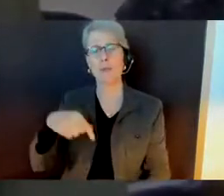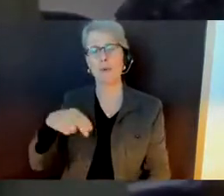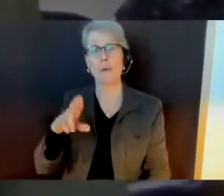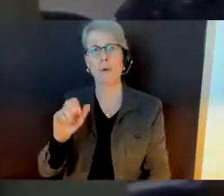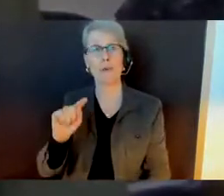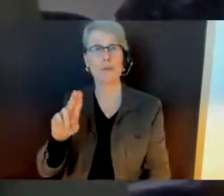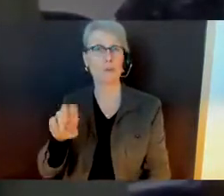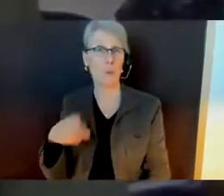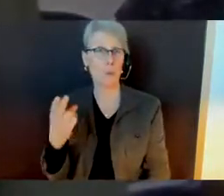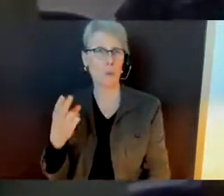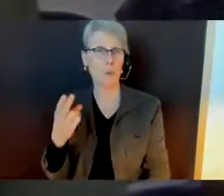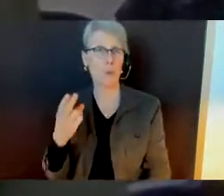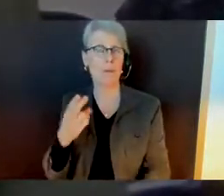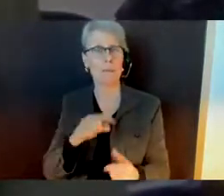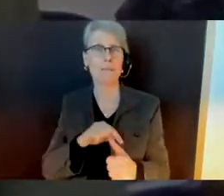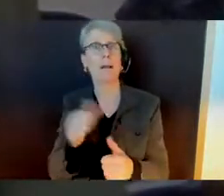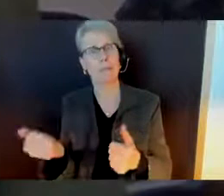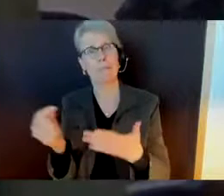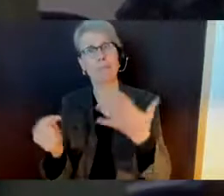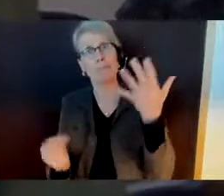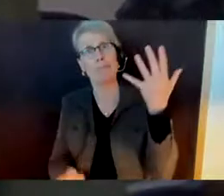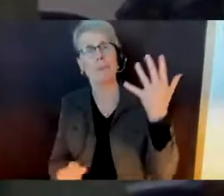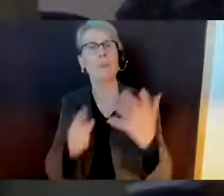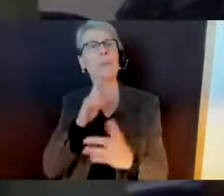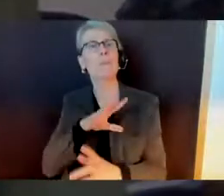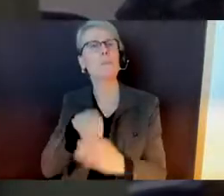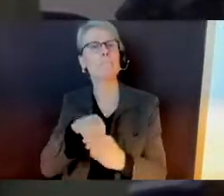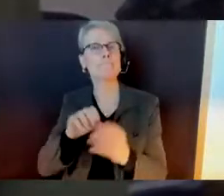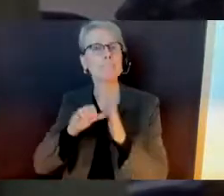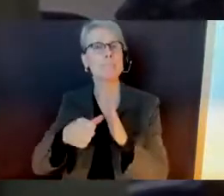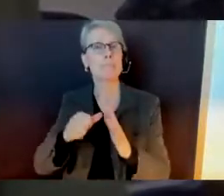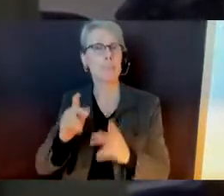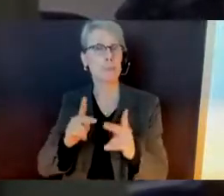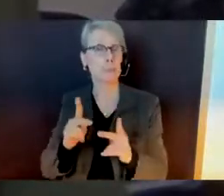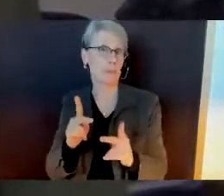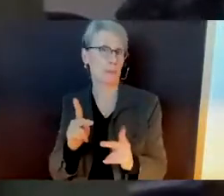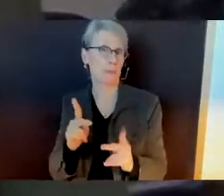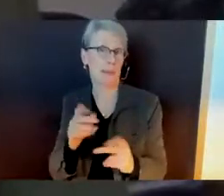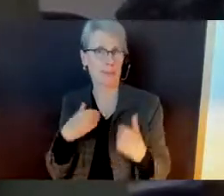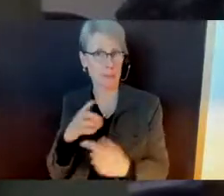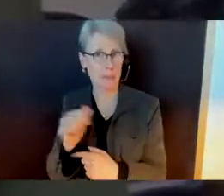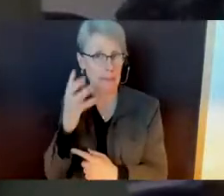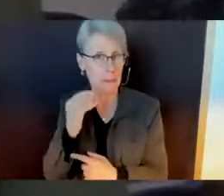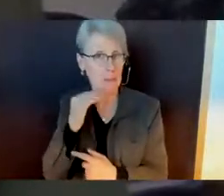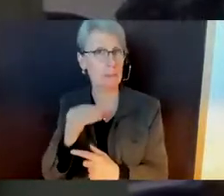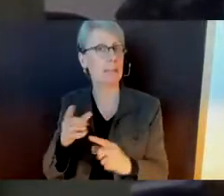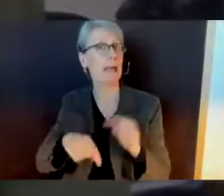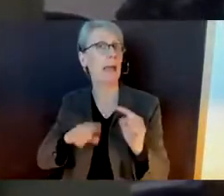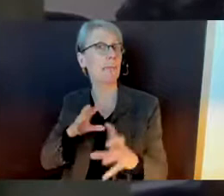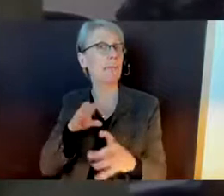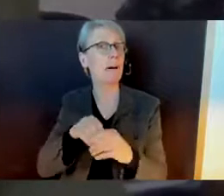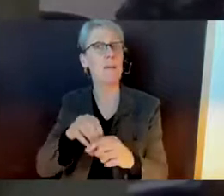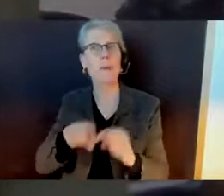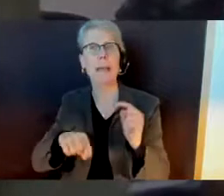other fingers that I have in different pies to voice the needs of people with disabilities who cannot voice for themselves